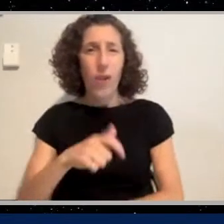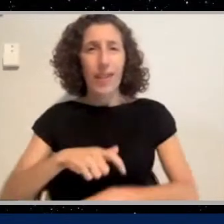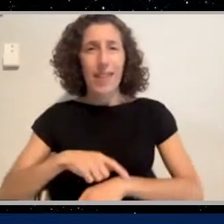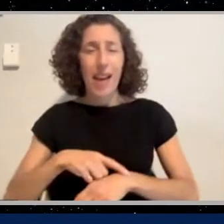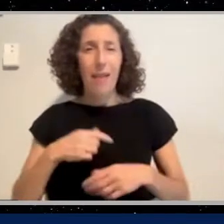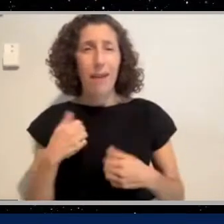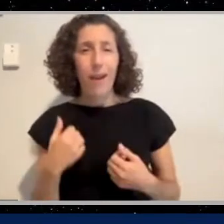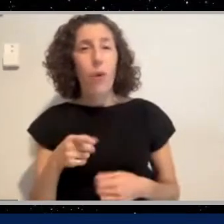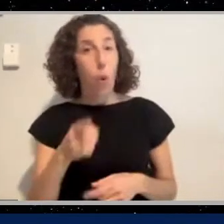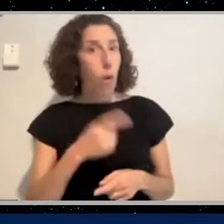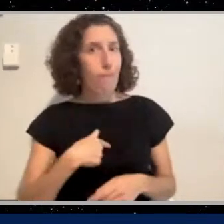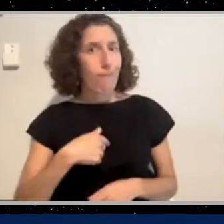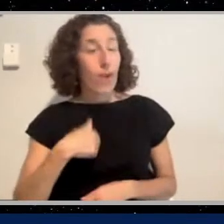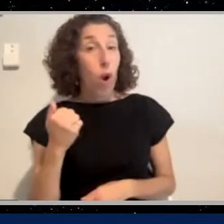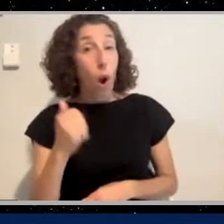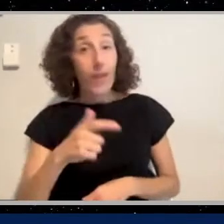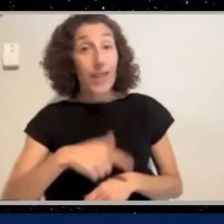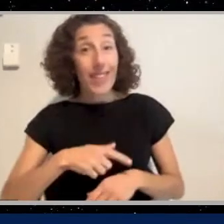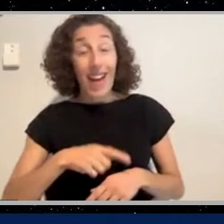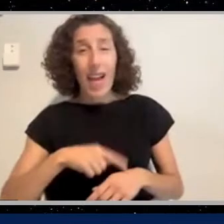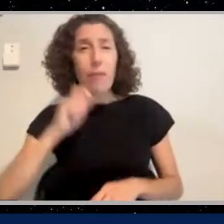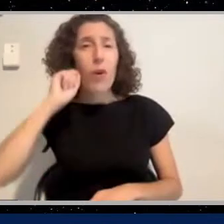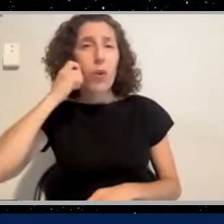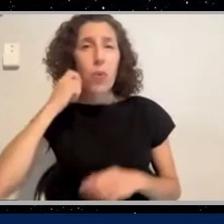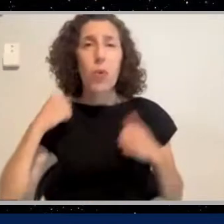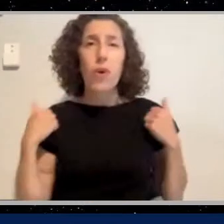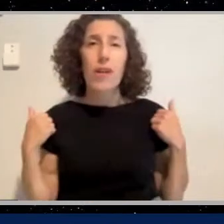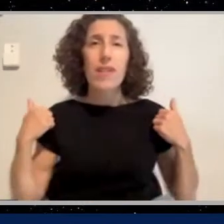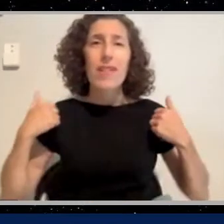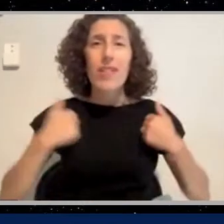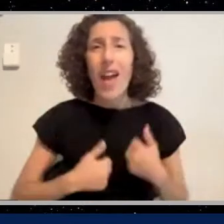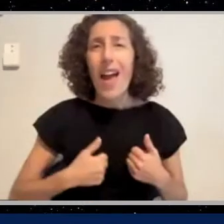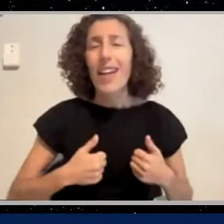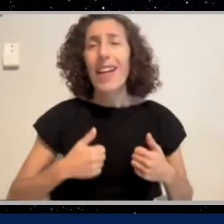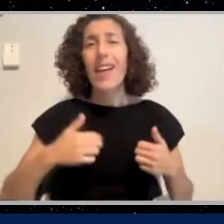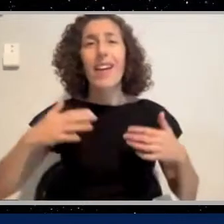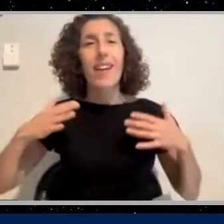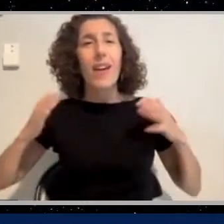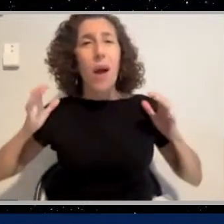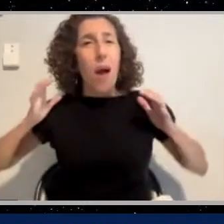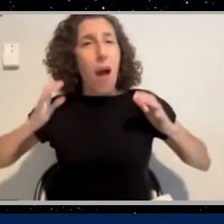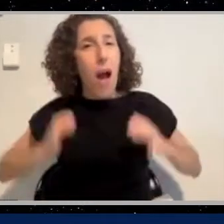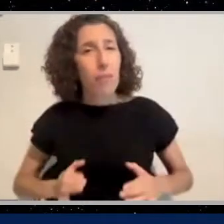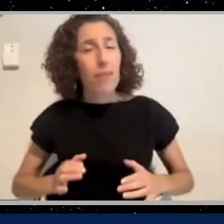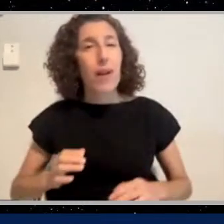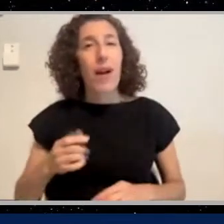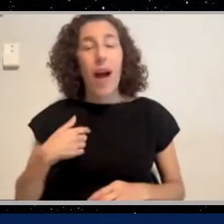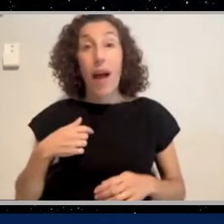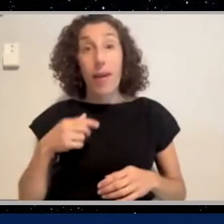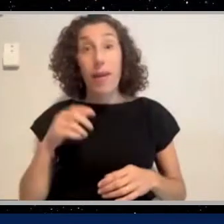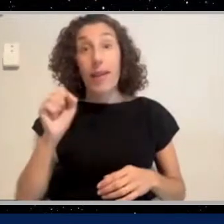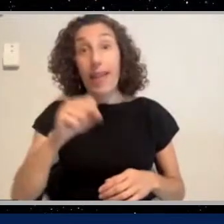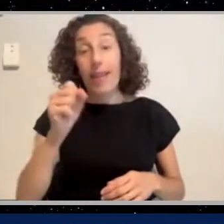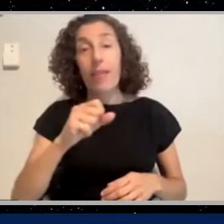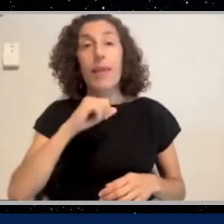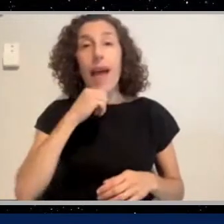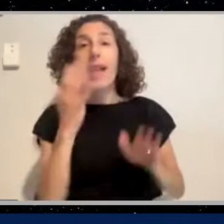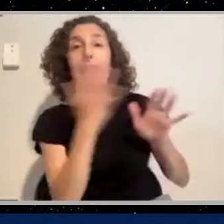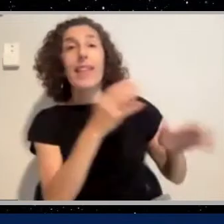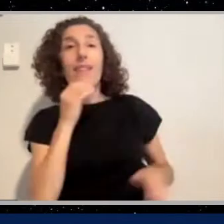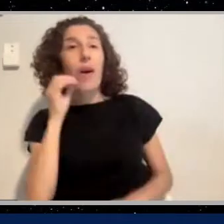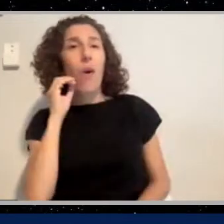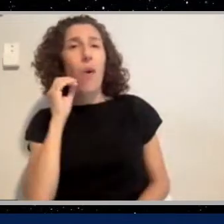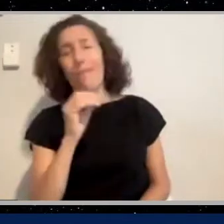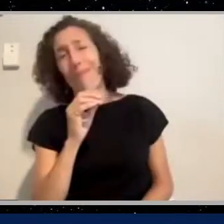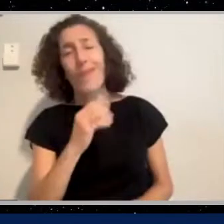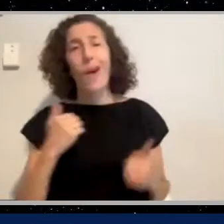Oh, I do. We also got a cool bomber jacket as well that has the logo on it too. I have definitely taken that to a few launches and try and show it off